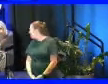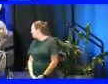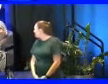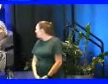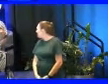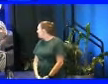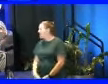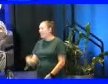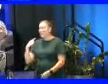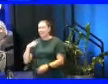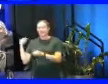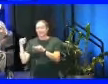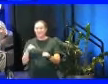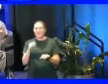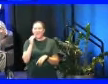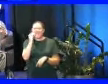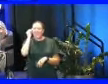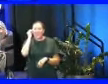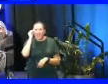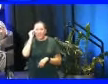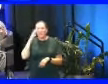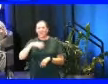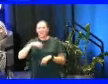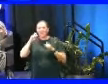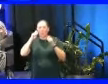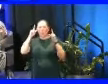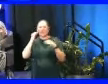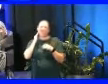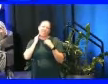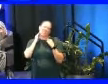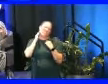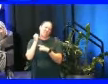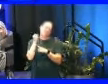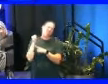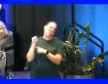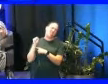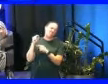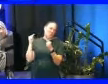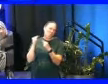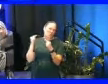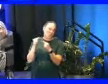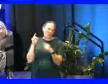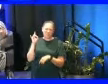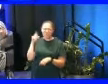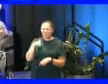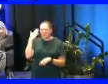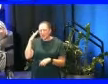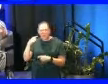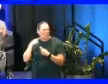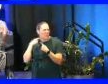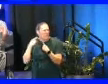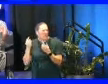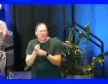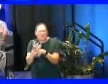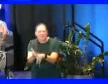And since I came home, I woke up with a crook in my neck. I didn't know what it was. I was very athletic, and